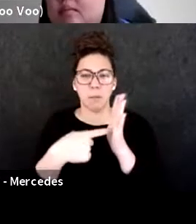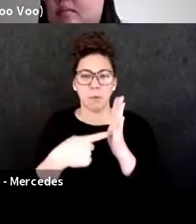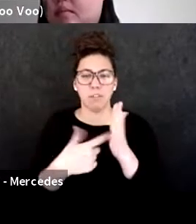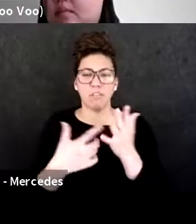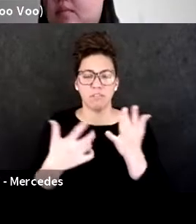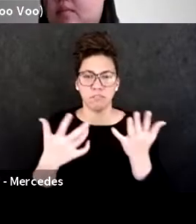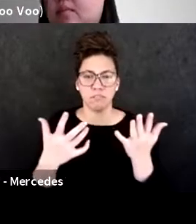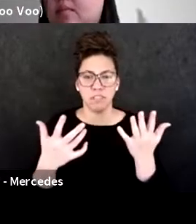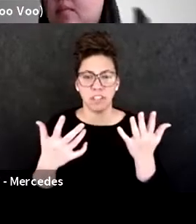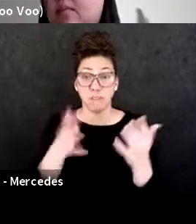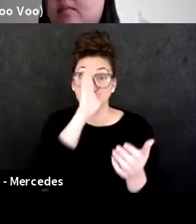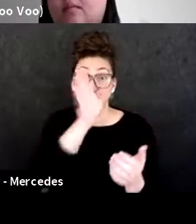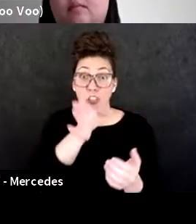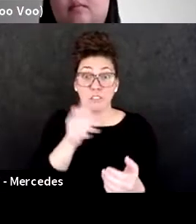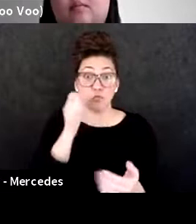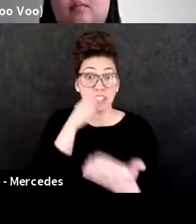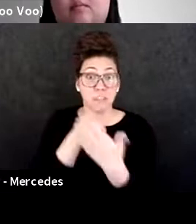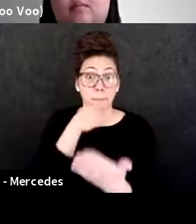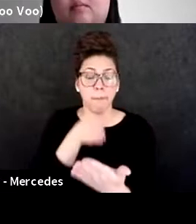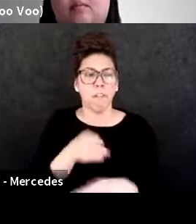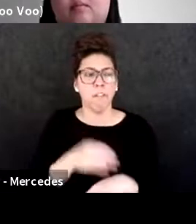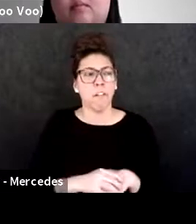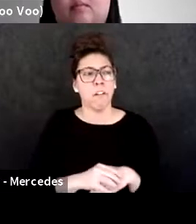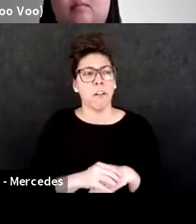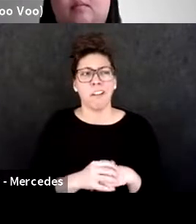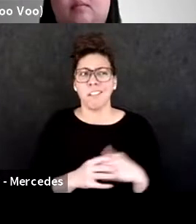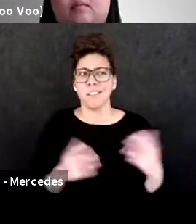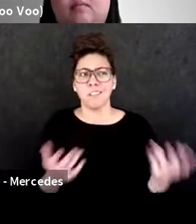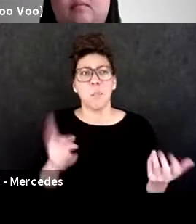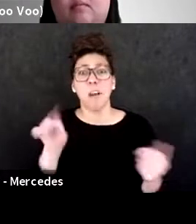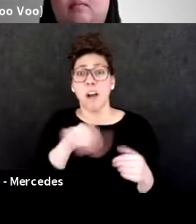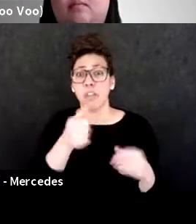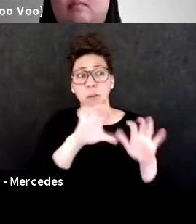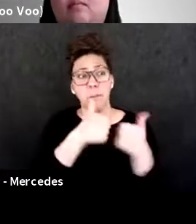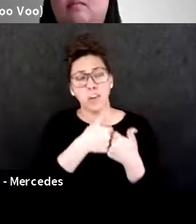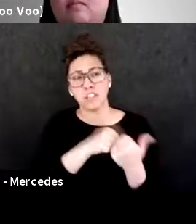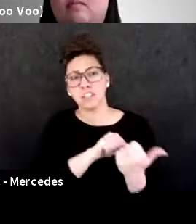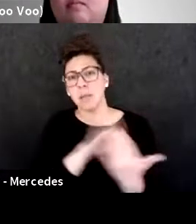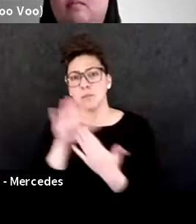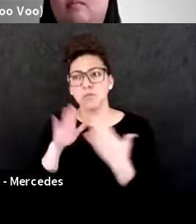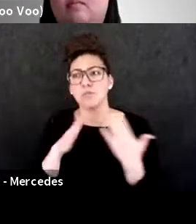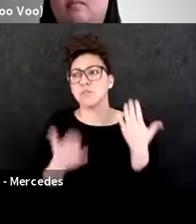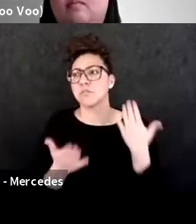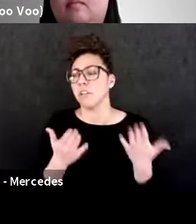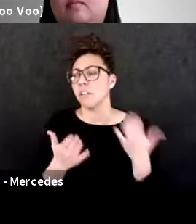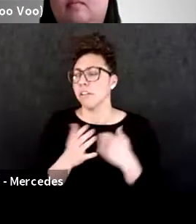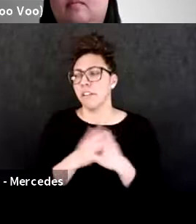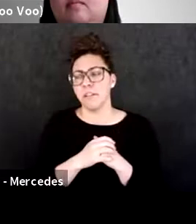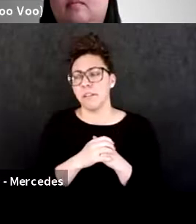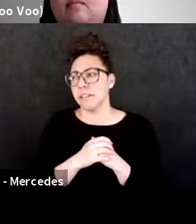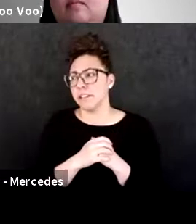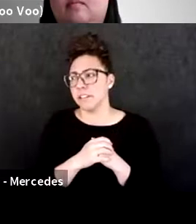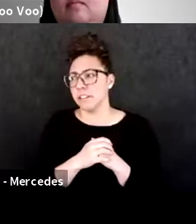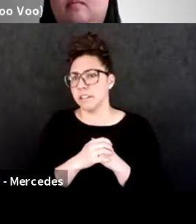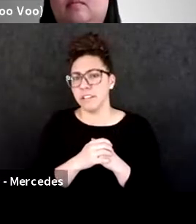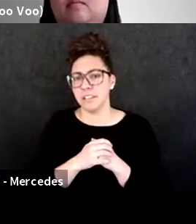example of direct racism. Other examples, as far as barriers and obstacles, are just